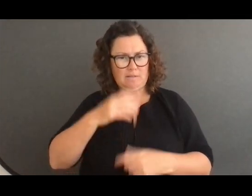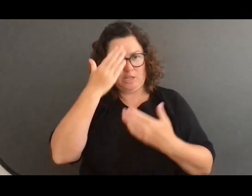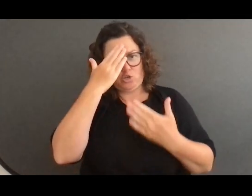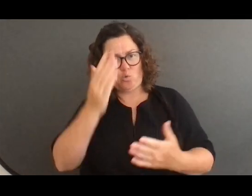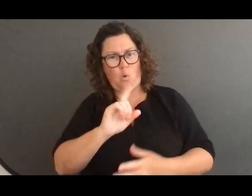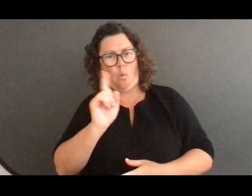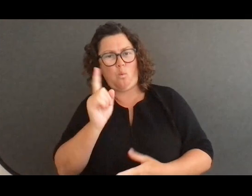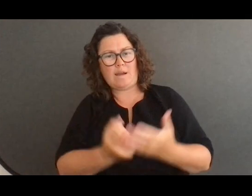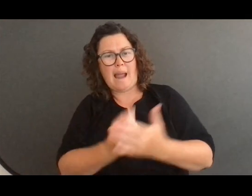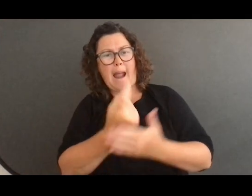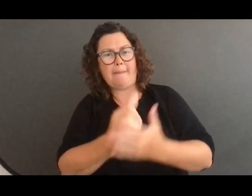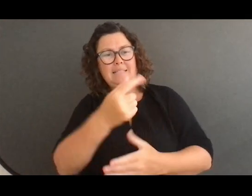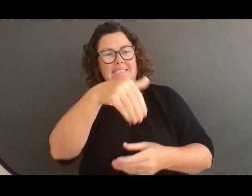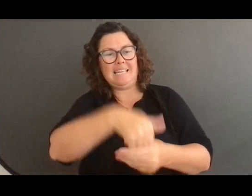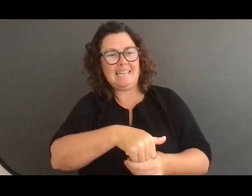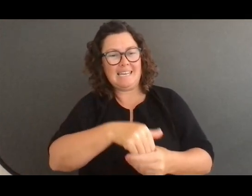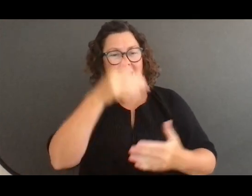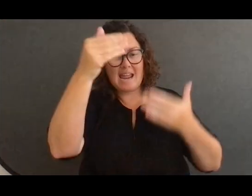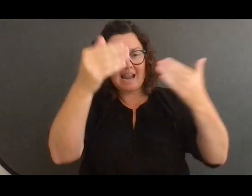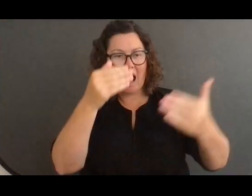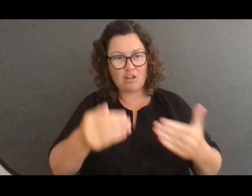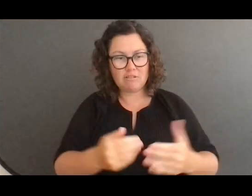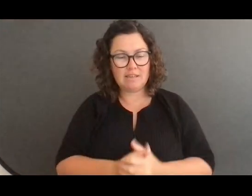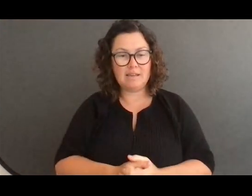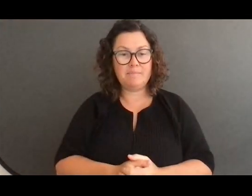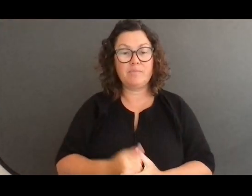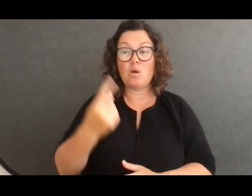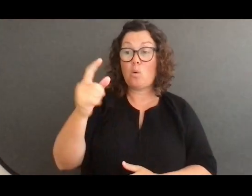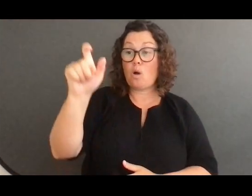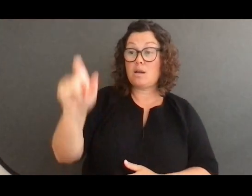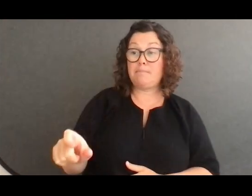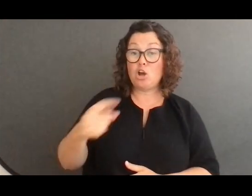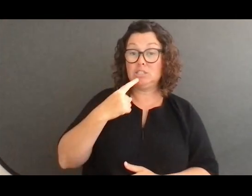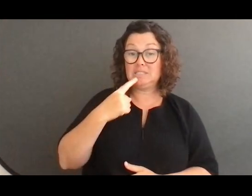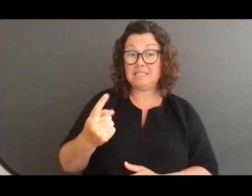the word gallery itself was maybe problematic as it speaks to a kind of exclusive